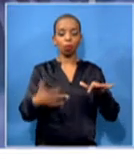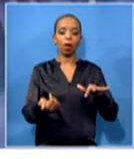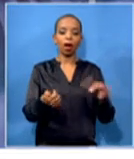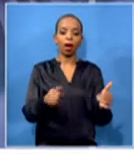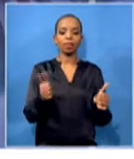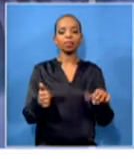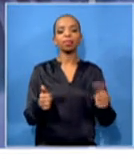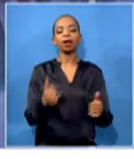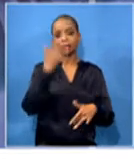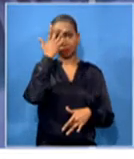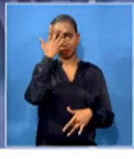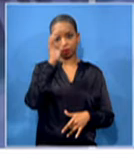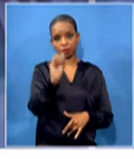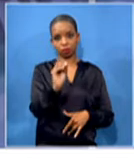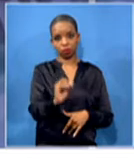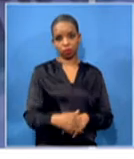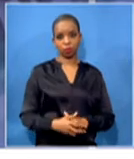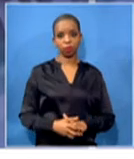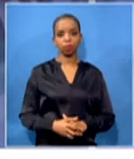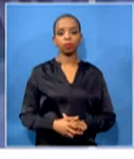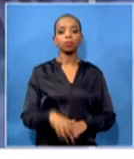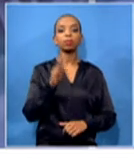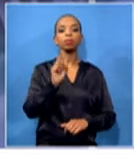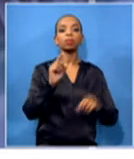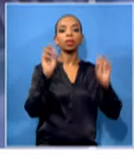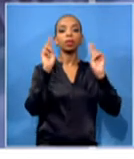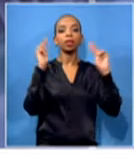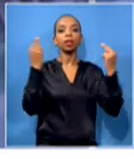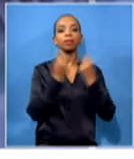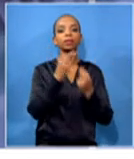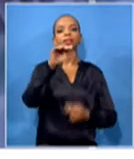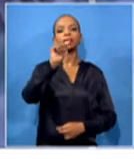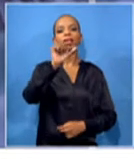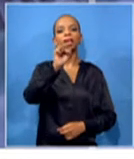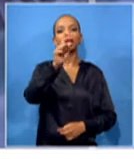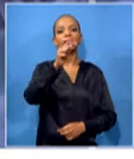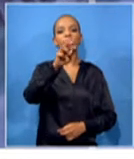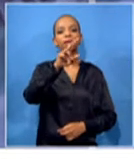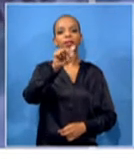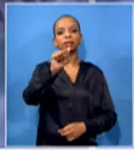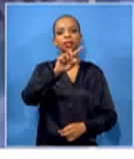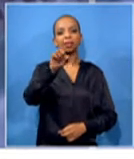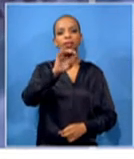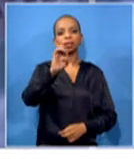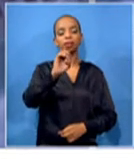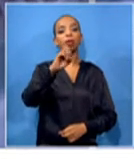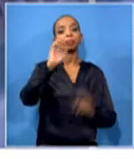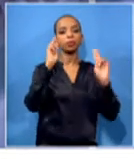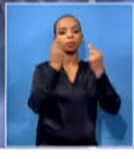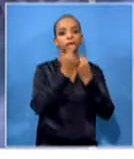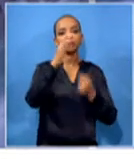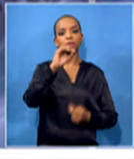Of the leading candidates to date is Oxford University and AstraZeneca, that has moved to a phase 2 and 3 human trial,